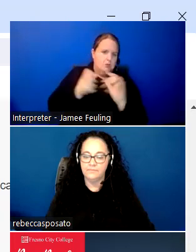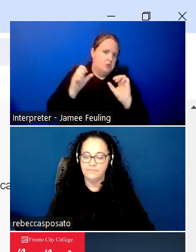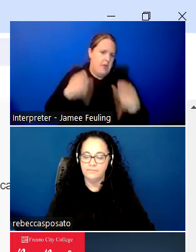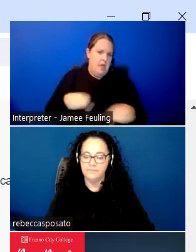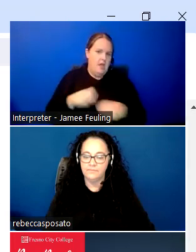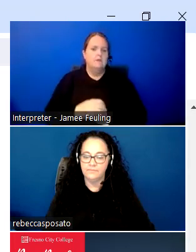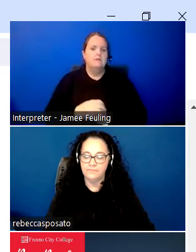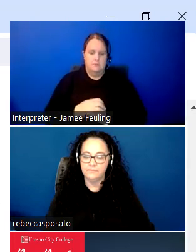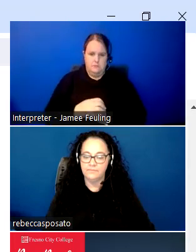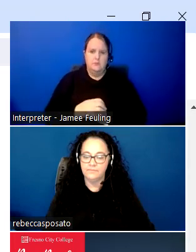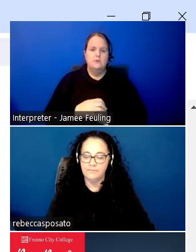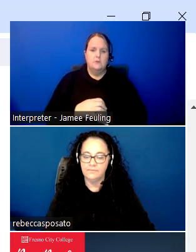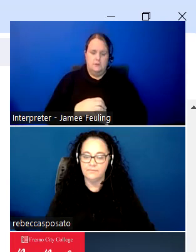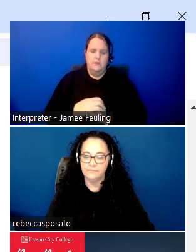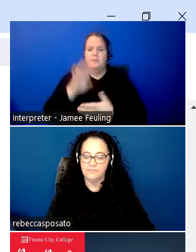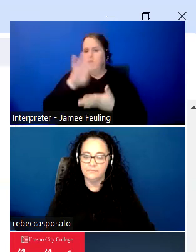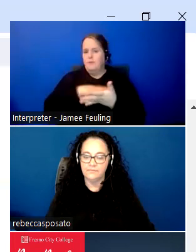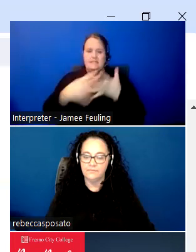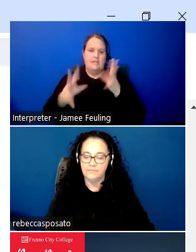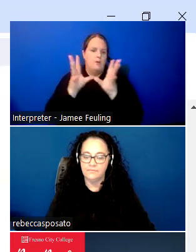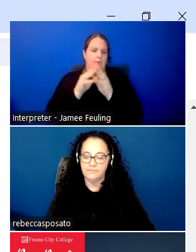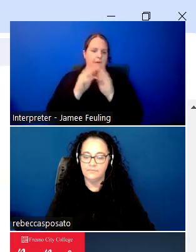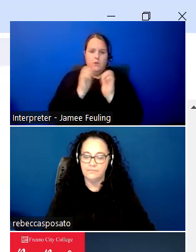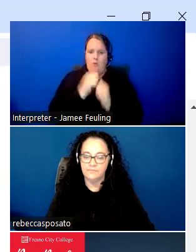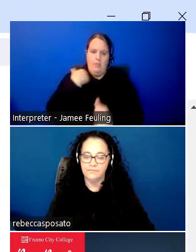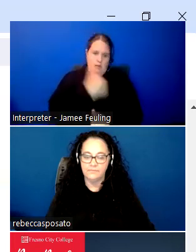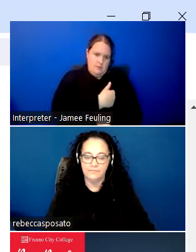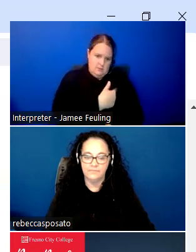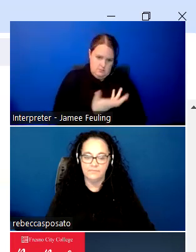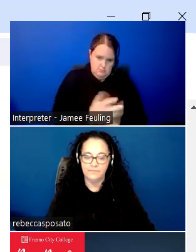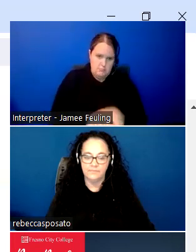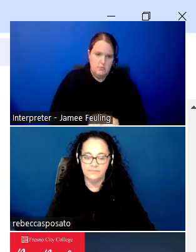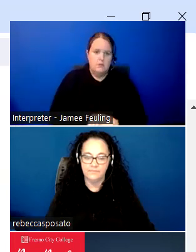you can make a schedule a meeting with us.